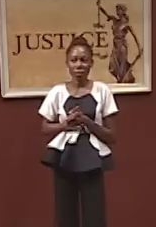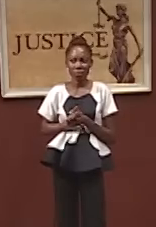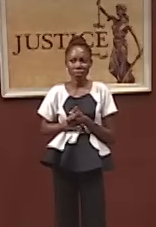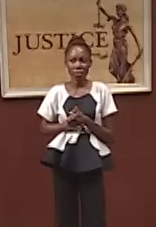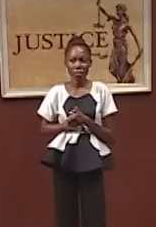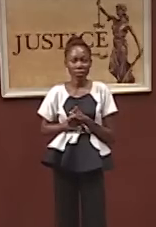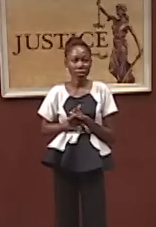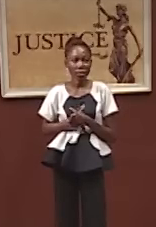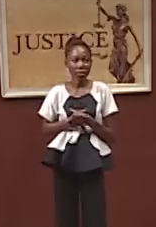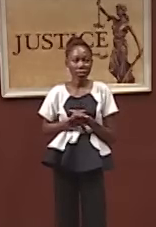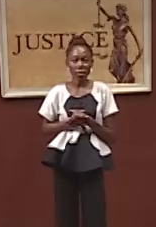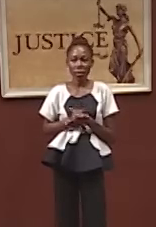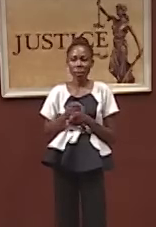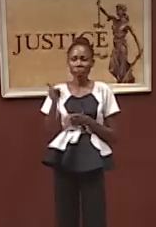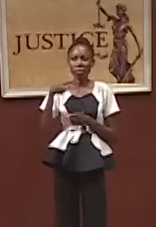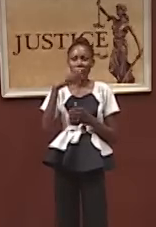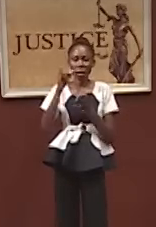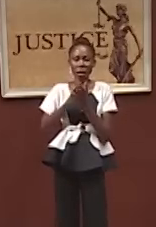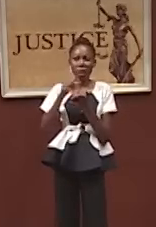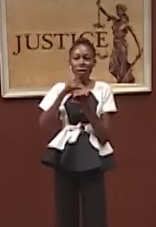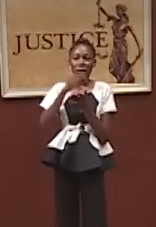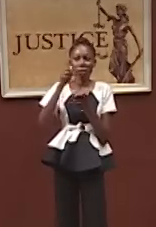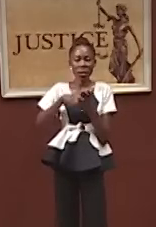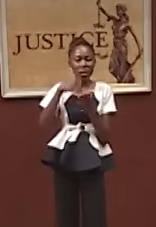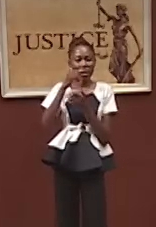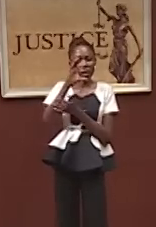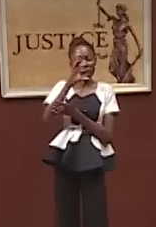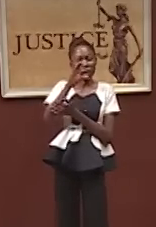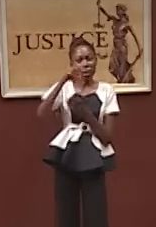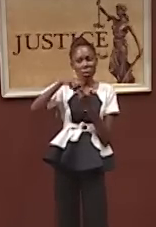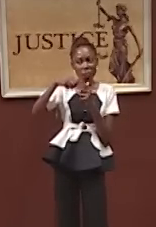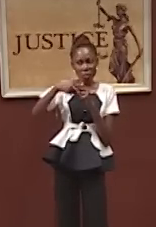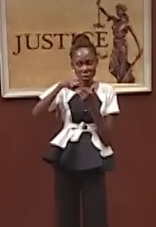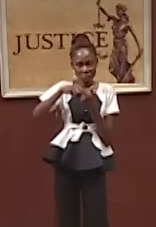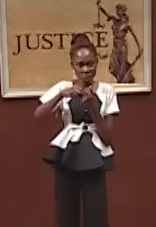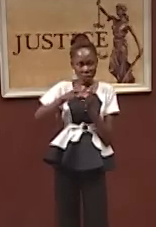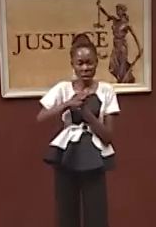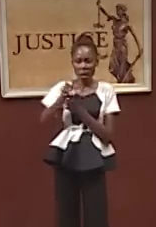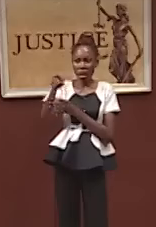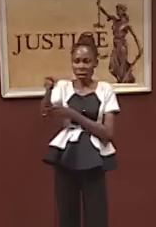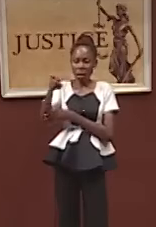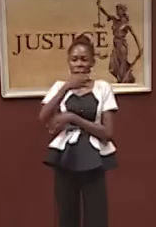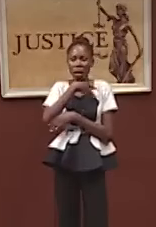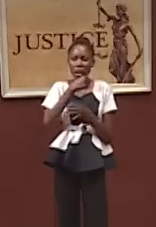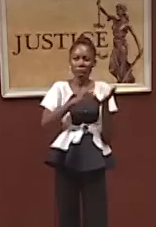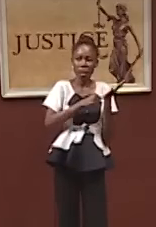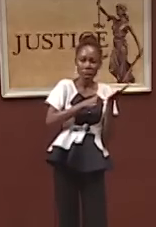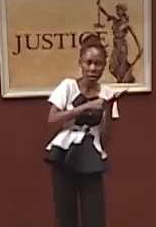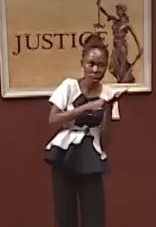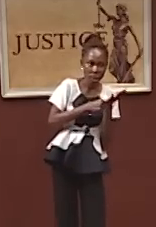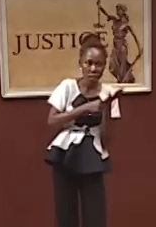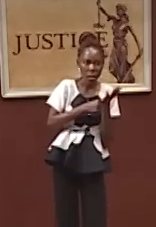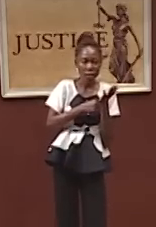That's the conspiracy. Man. That's the conspiracy he's talking about. Because I and my captain refused based on the fact that the matter has not been